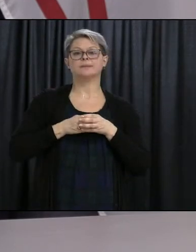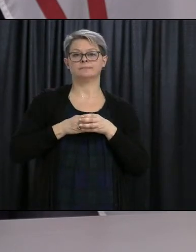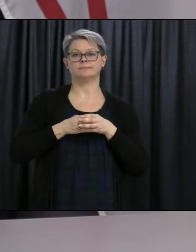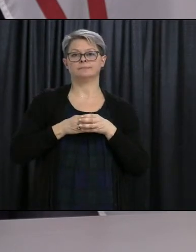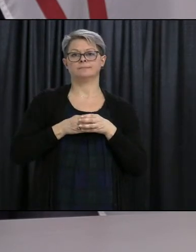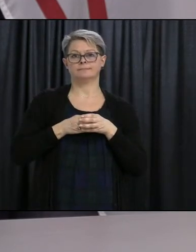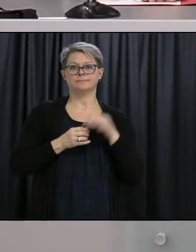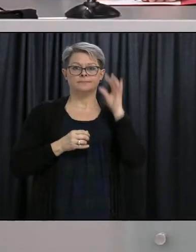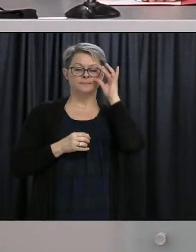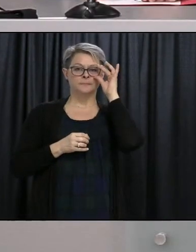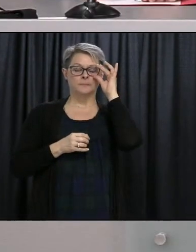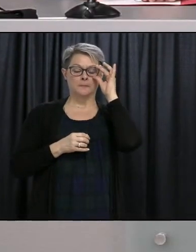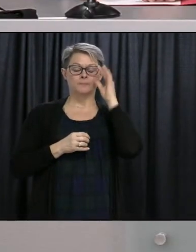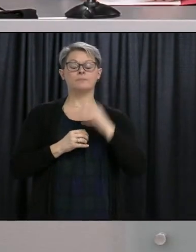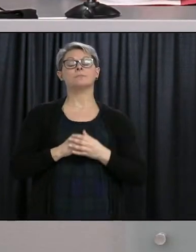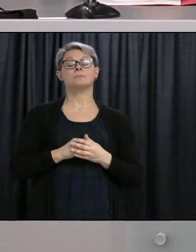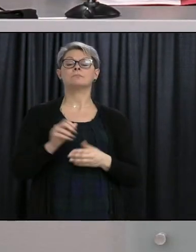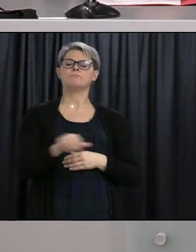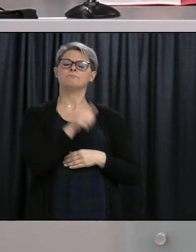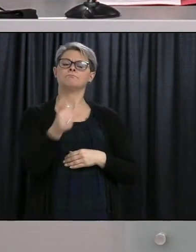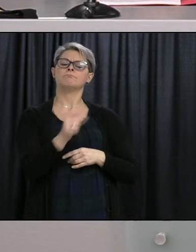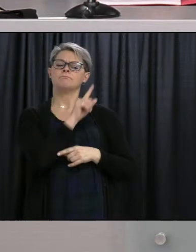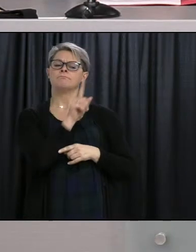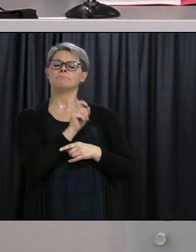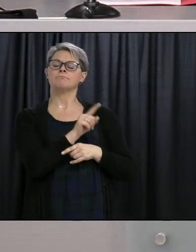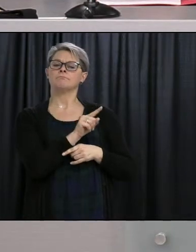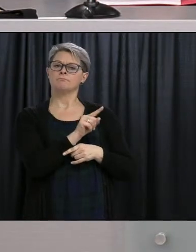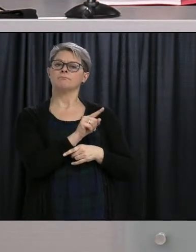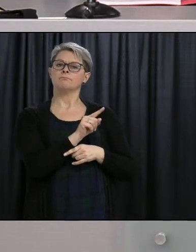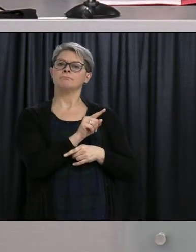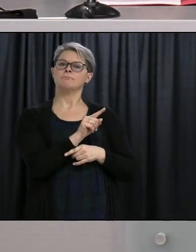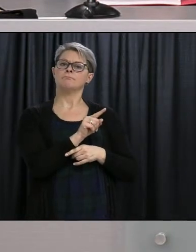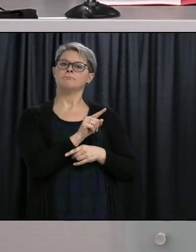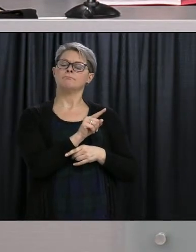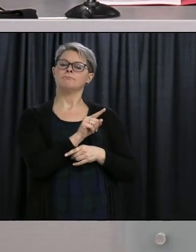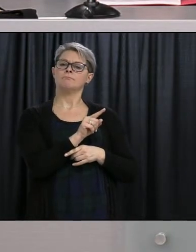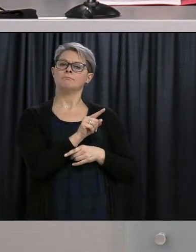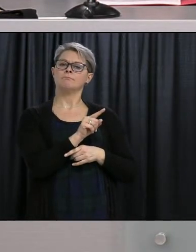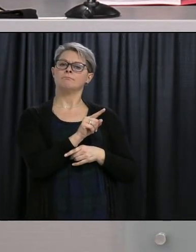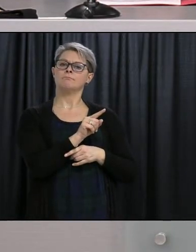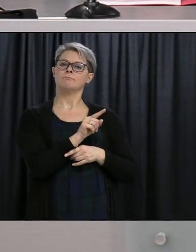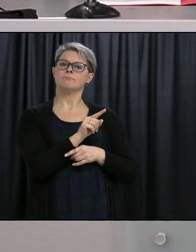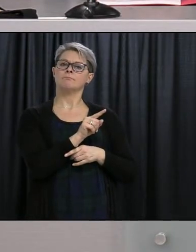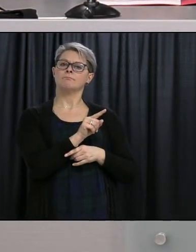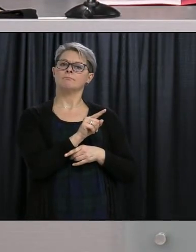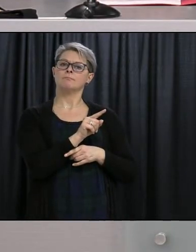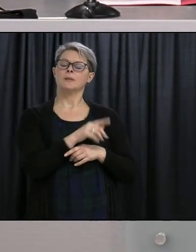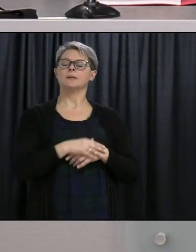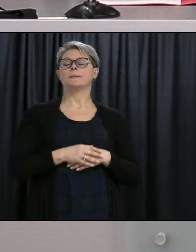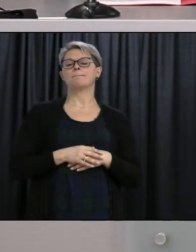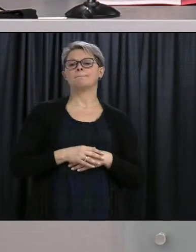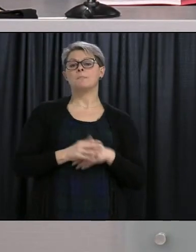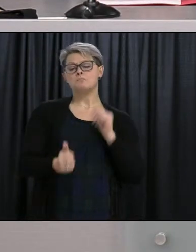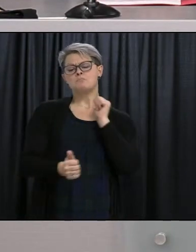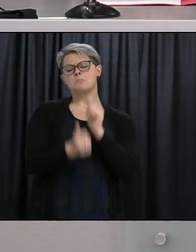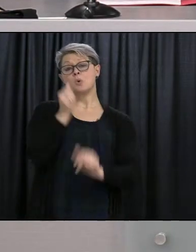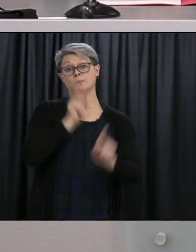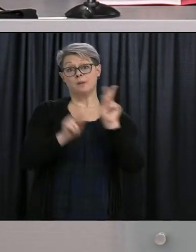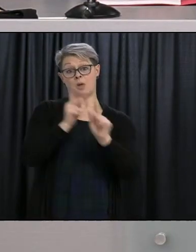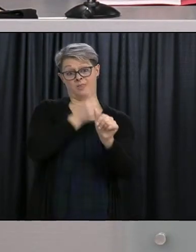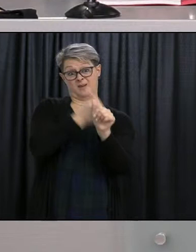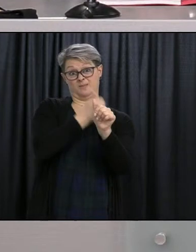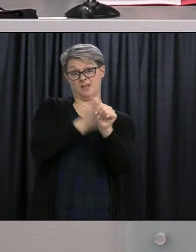question, and obviously most of the folks who are contracting